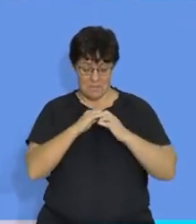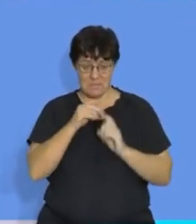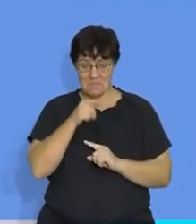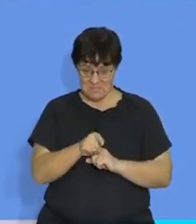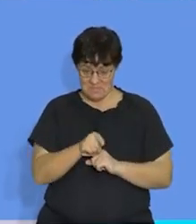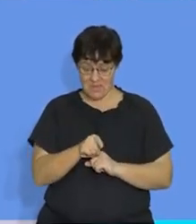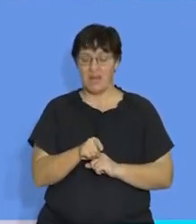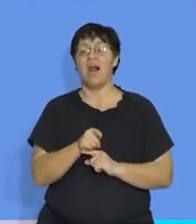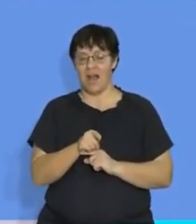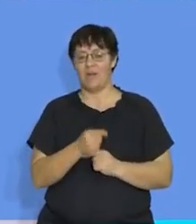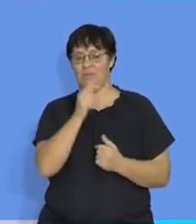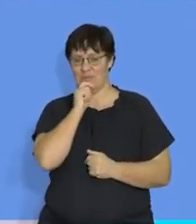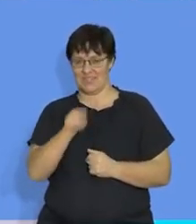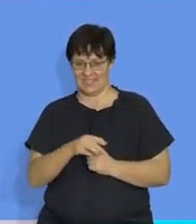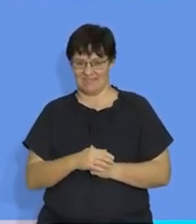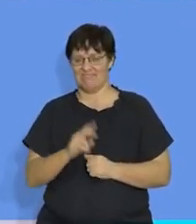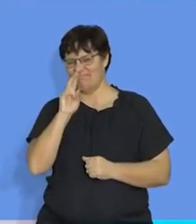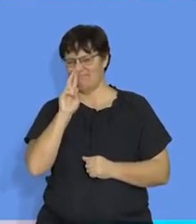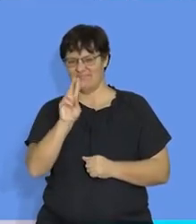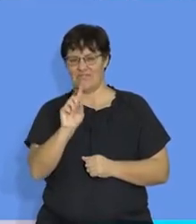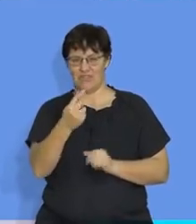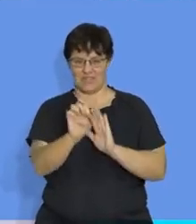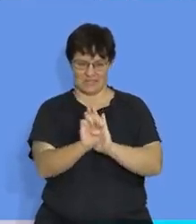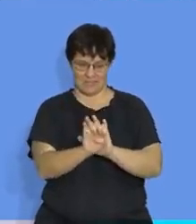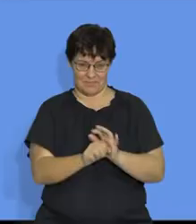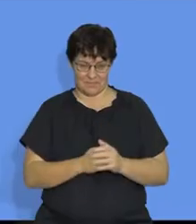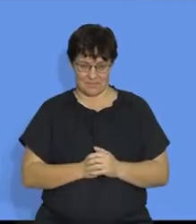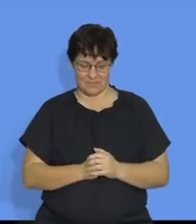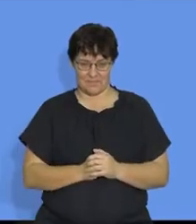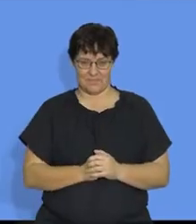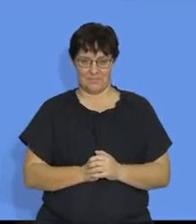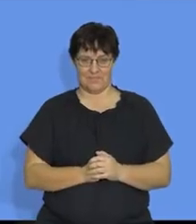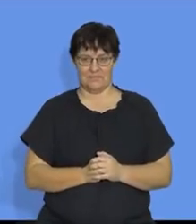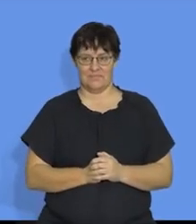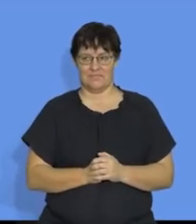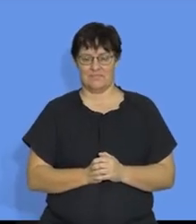for a geometric series. Let's have a look at the first example together.